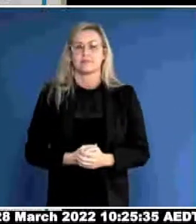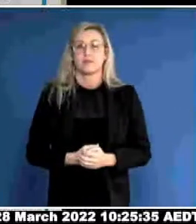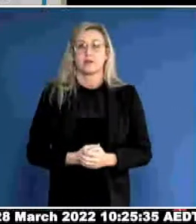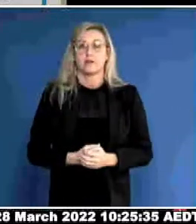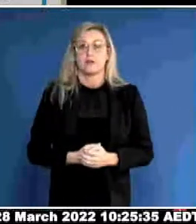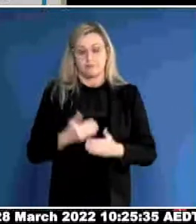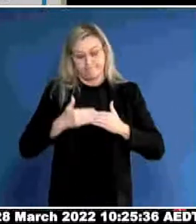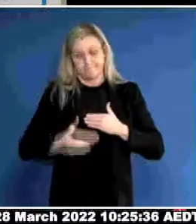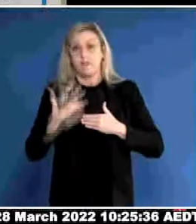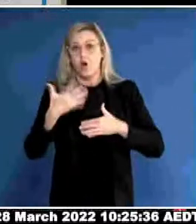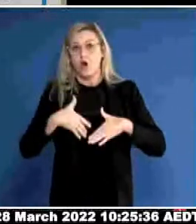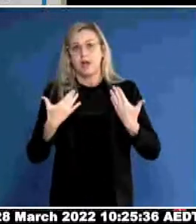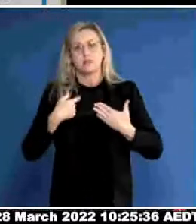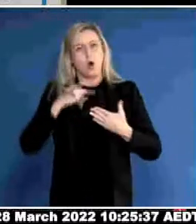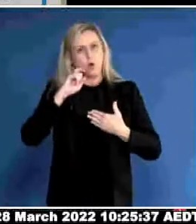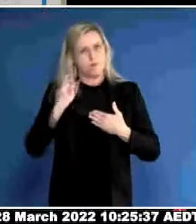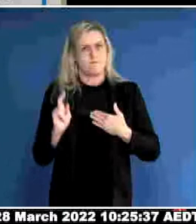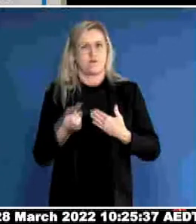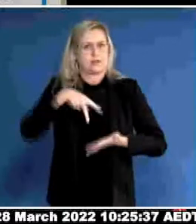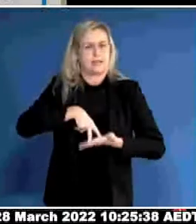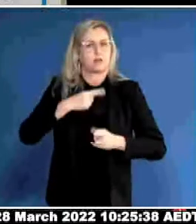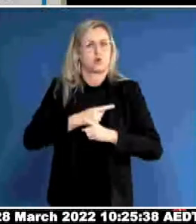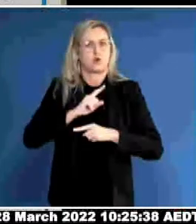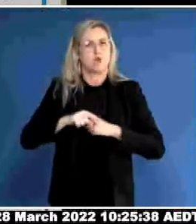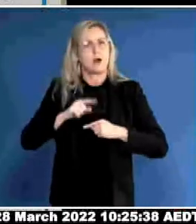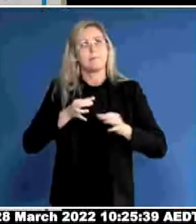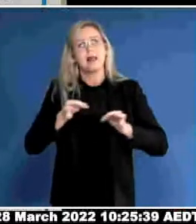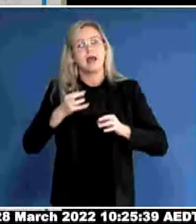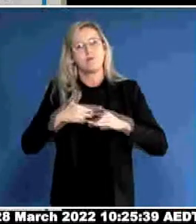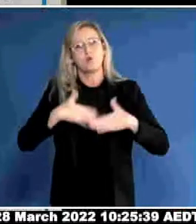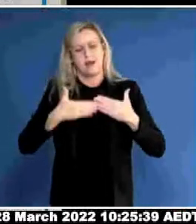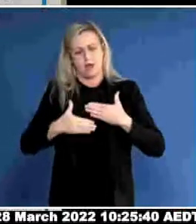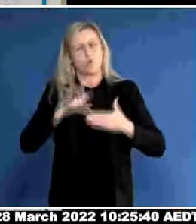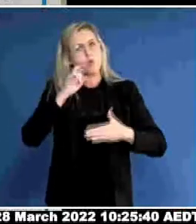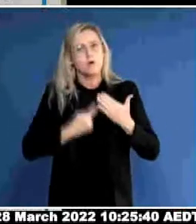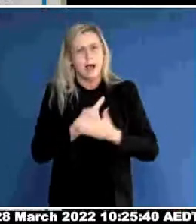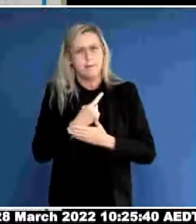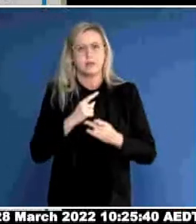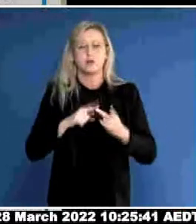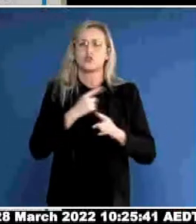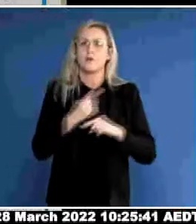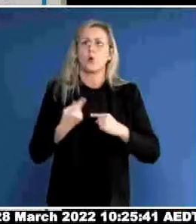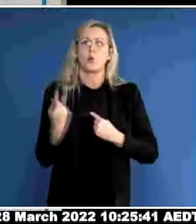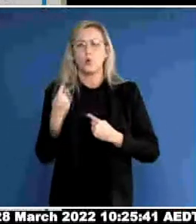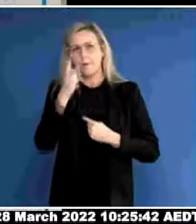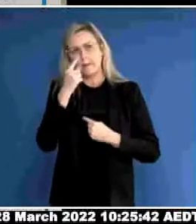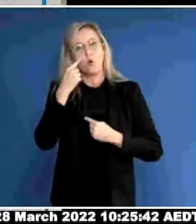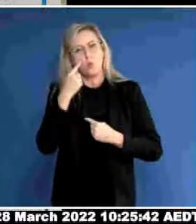happen during the day. I'll provide an outline of the witnesses attending and who will be speaking each